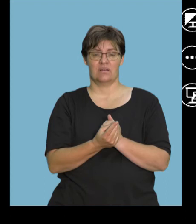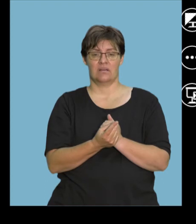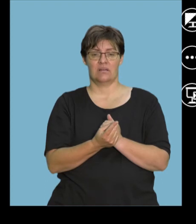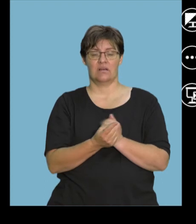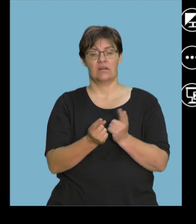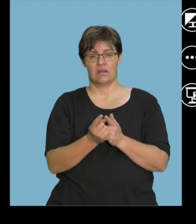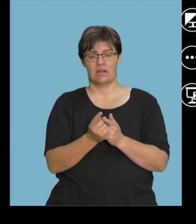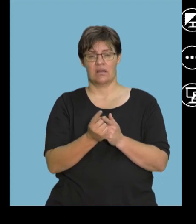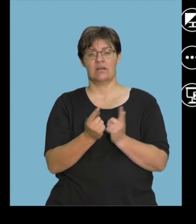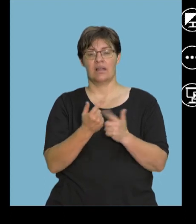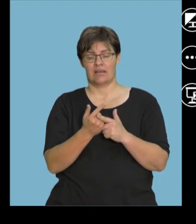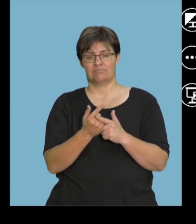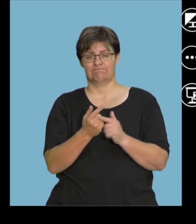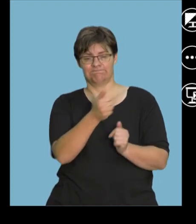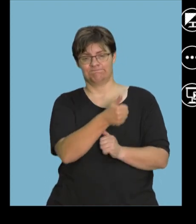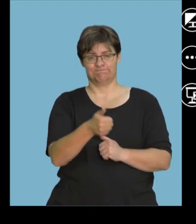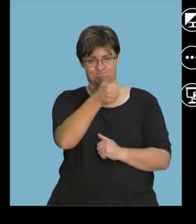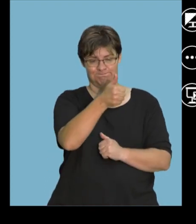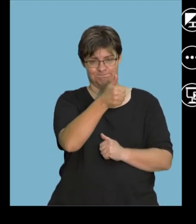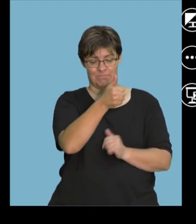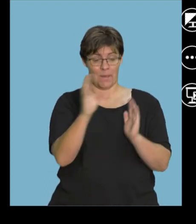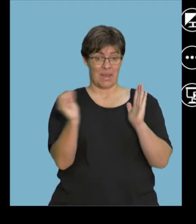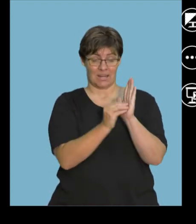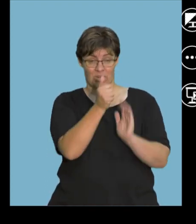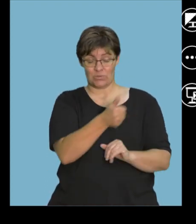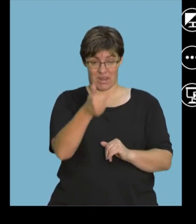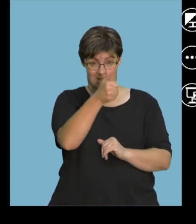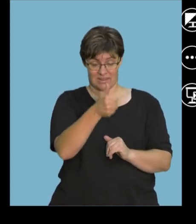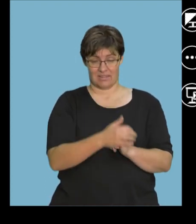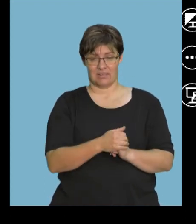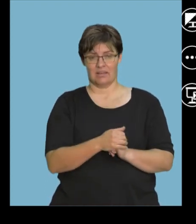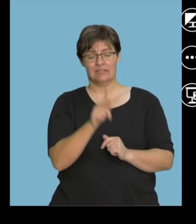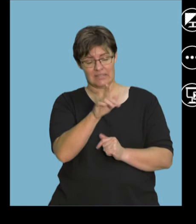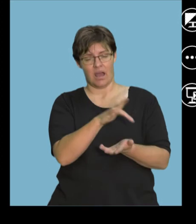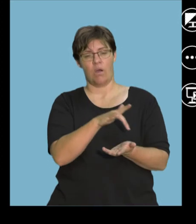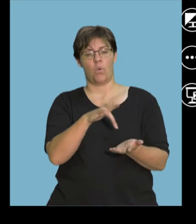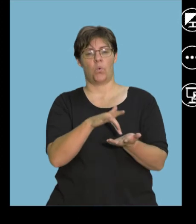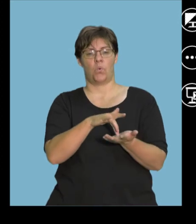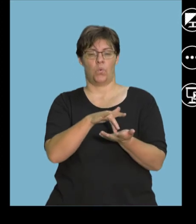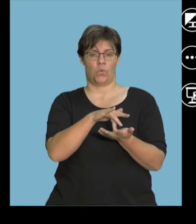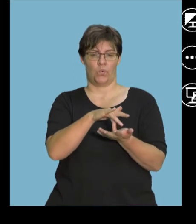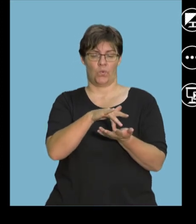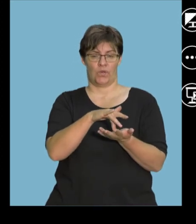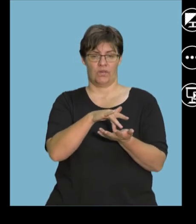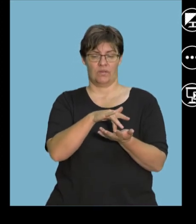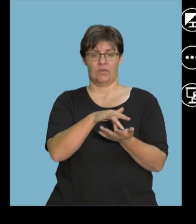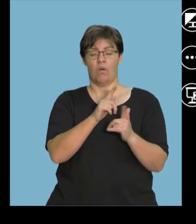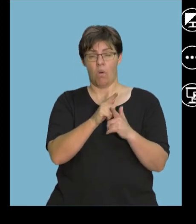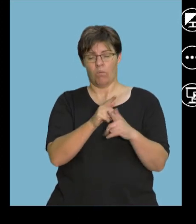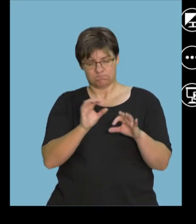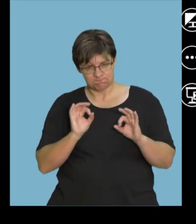what we refer to as the magnetic domains. So these magnetic domains is actually the core,